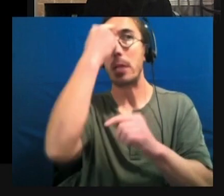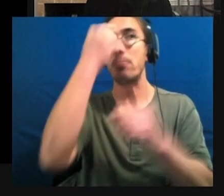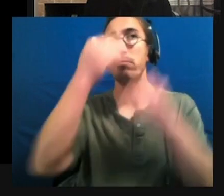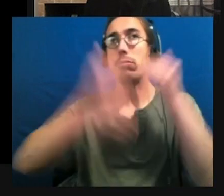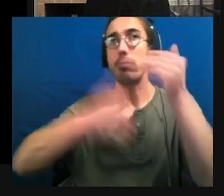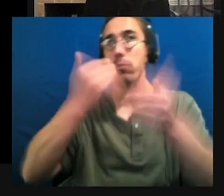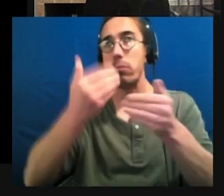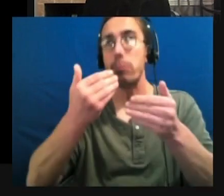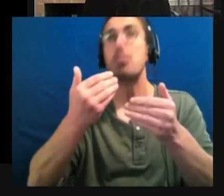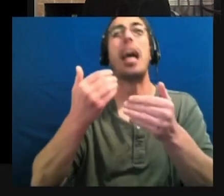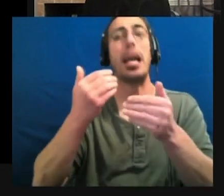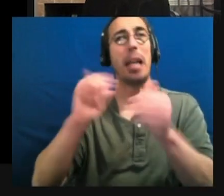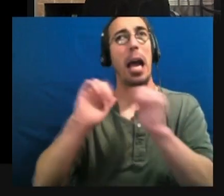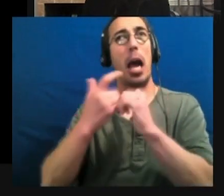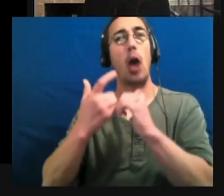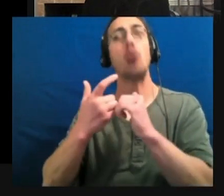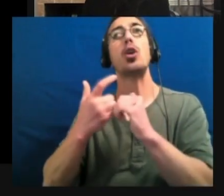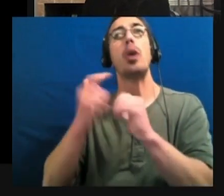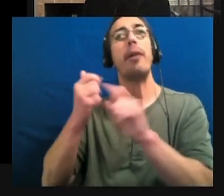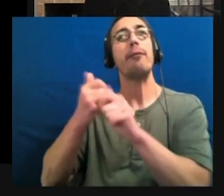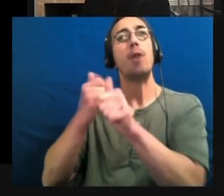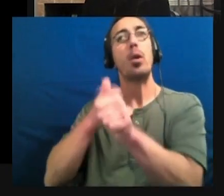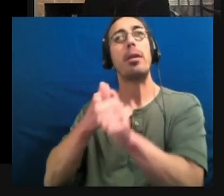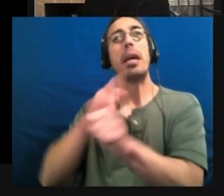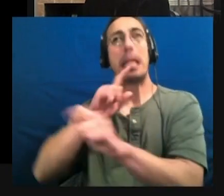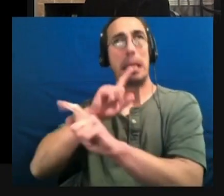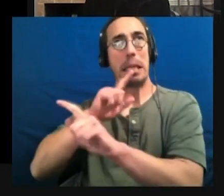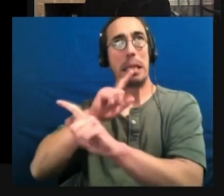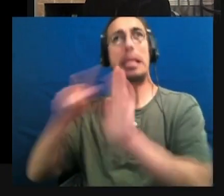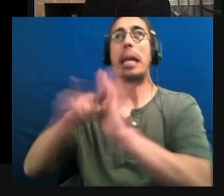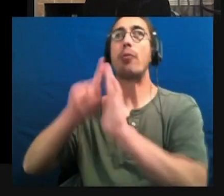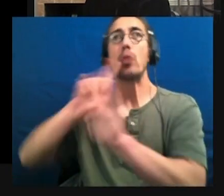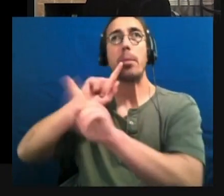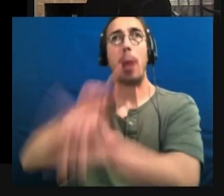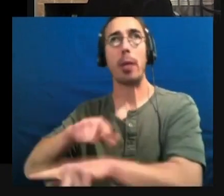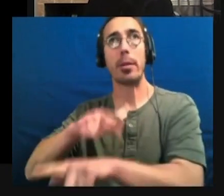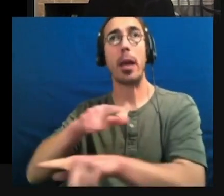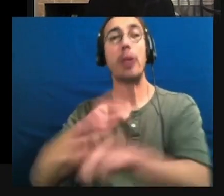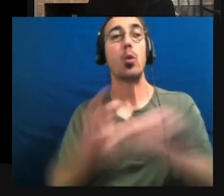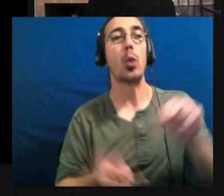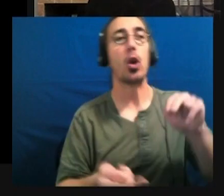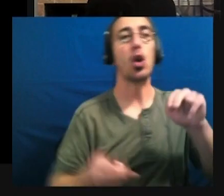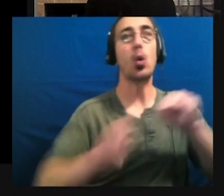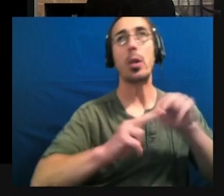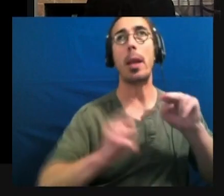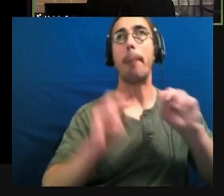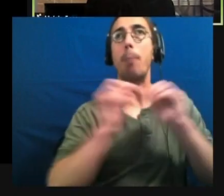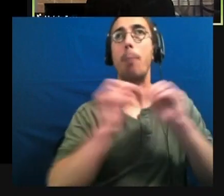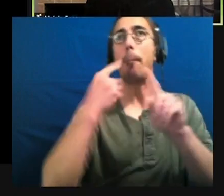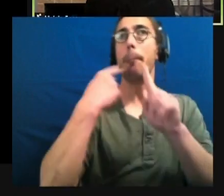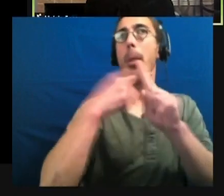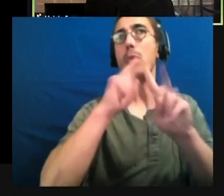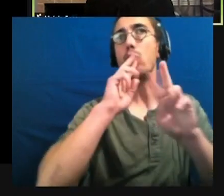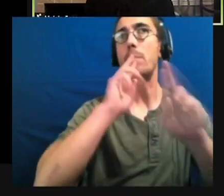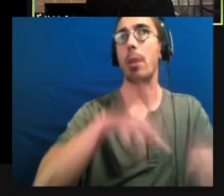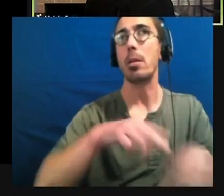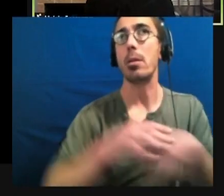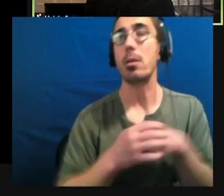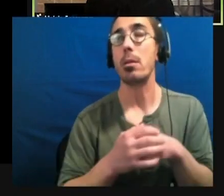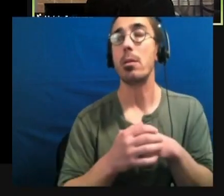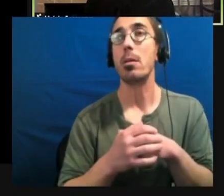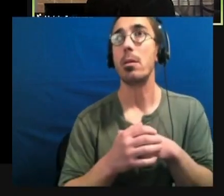negative responses and increase positive ones. Is there a difference